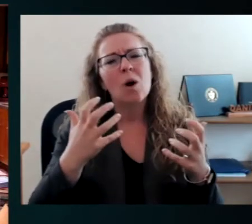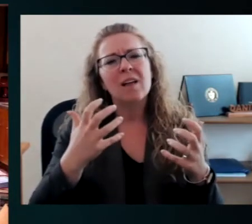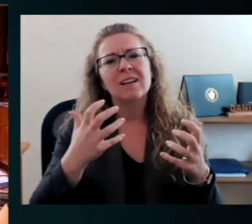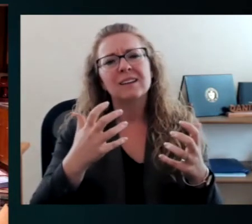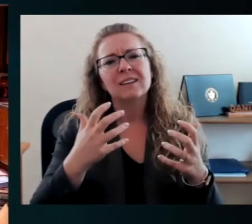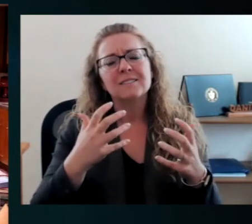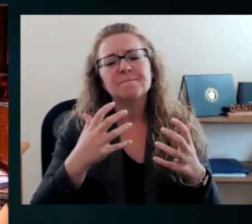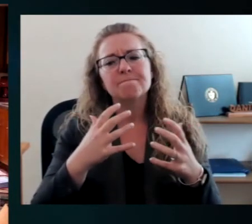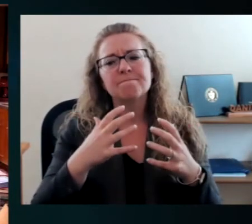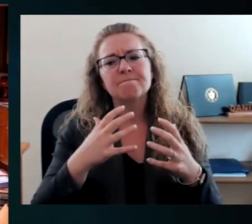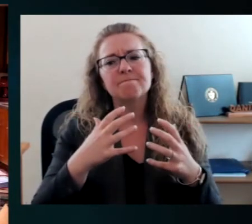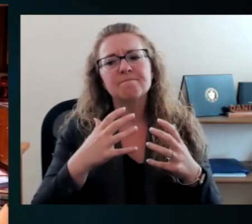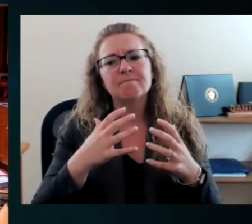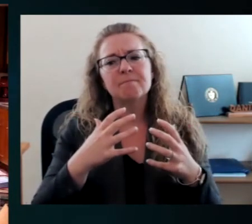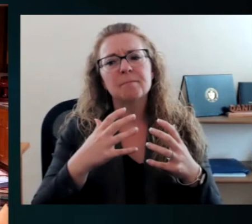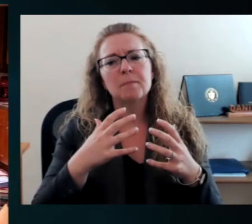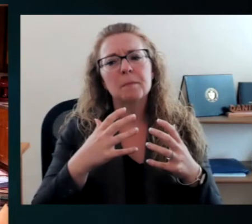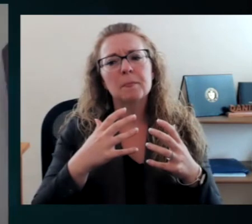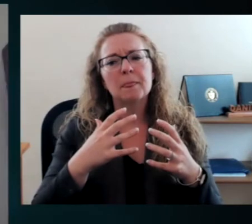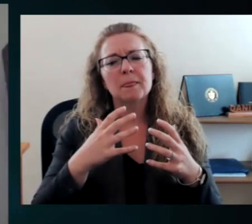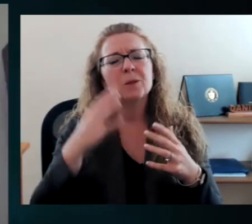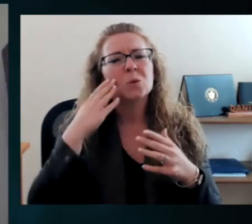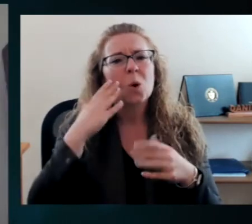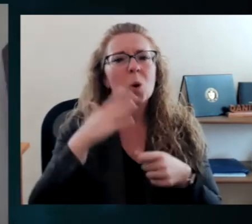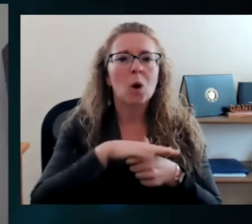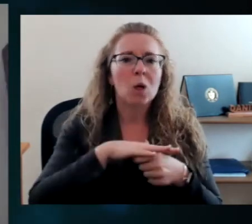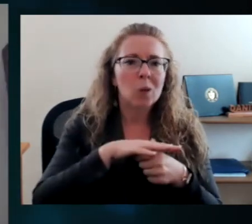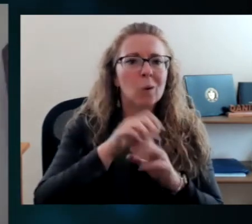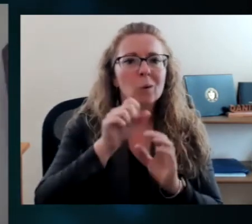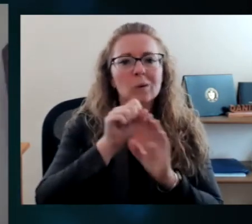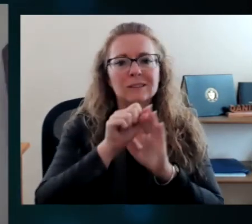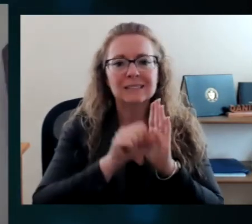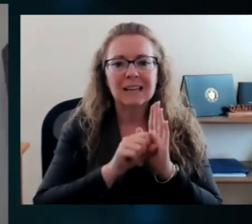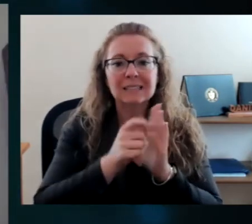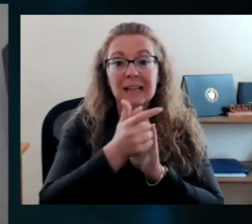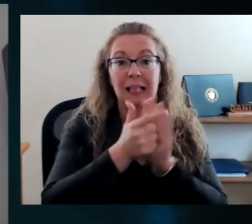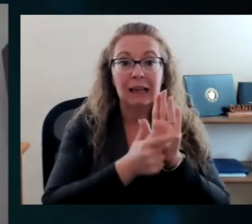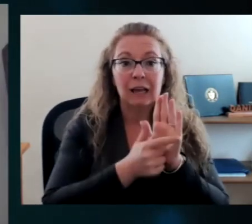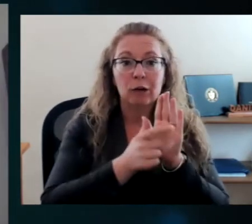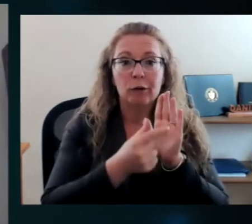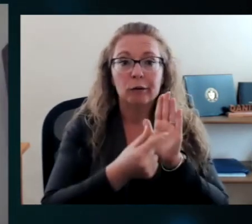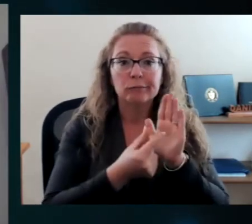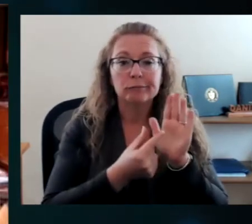state's legal identification to a more personal